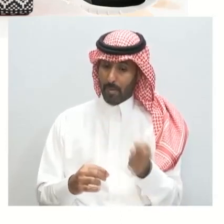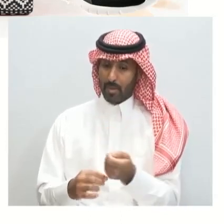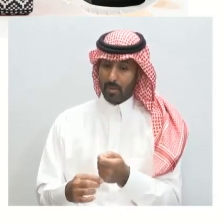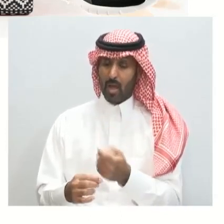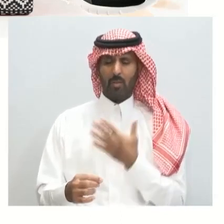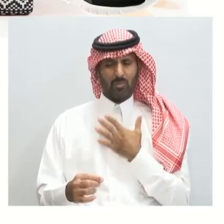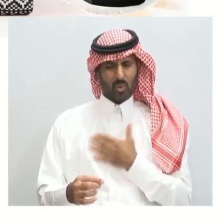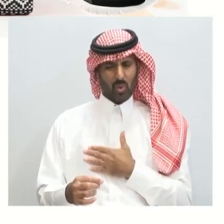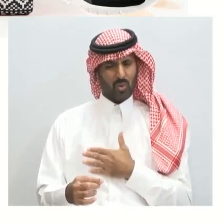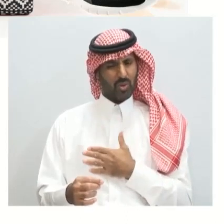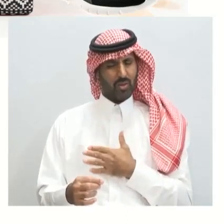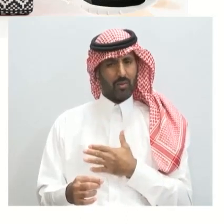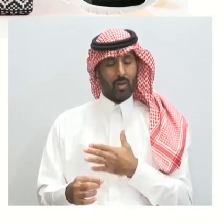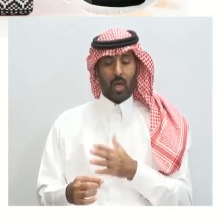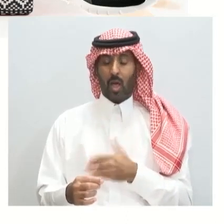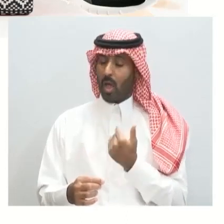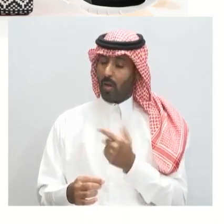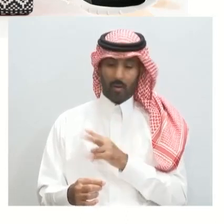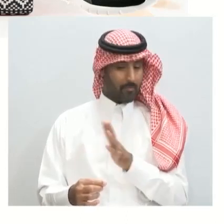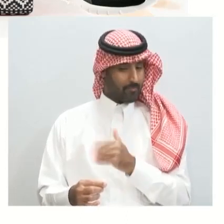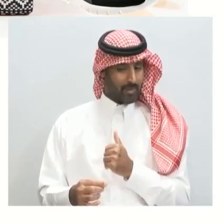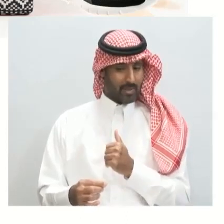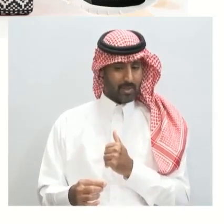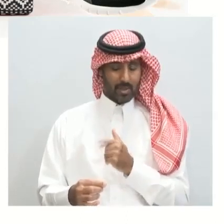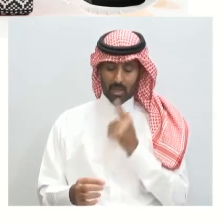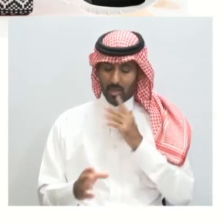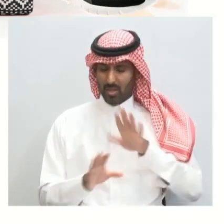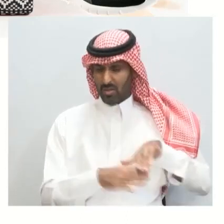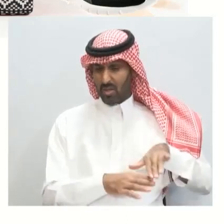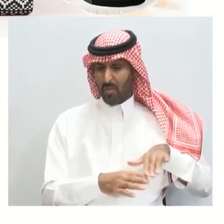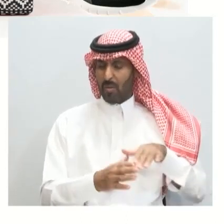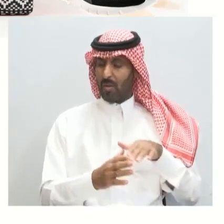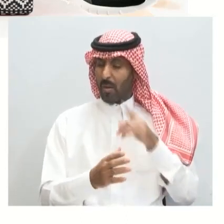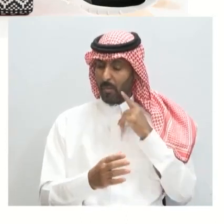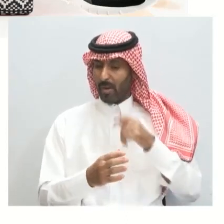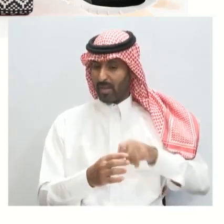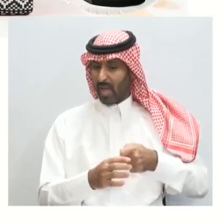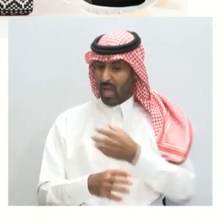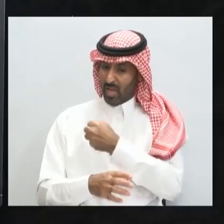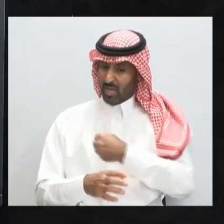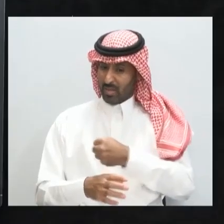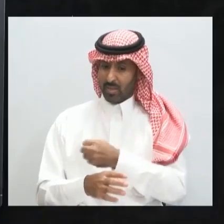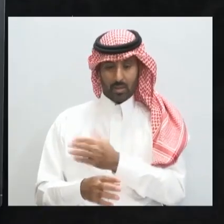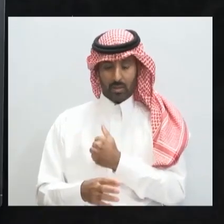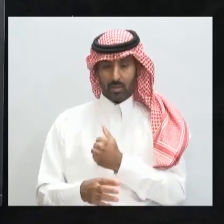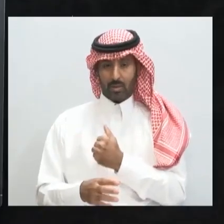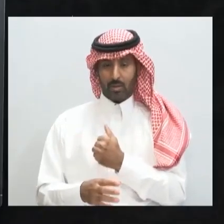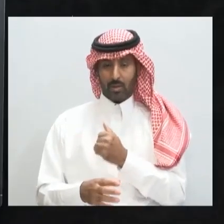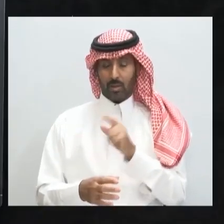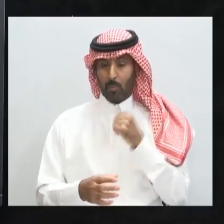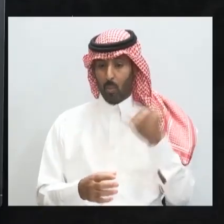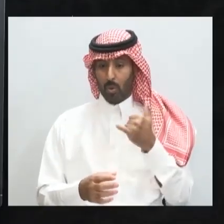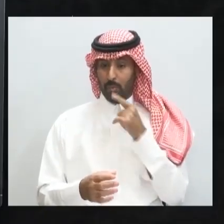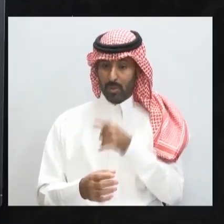I'm sorry, I have other or others, but I left them in my locker. Now here, this is an important